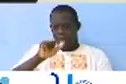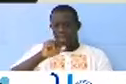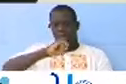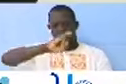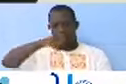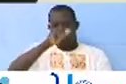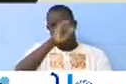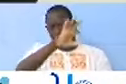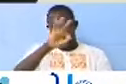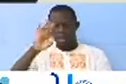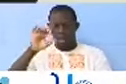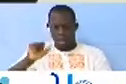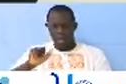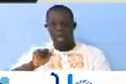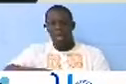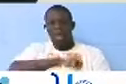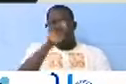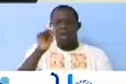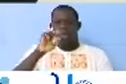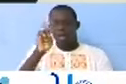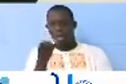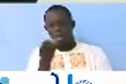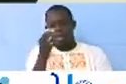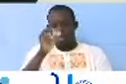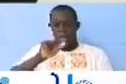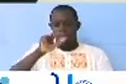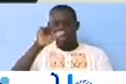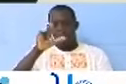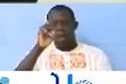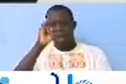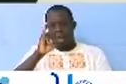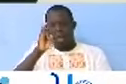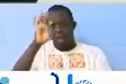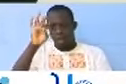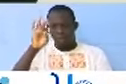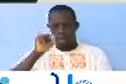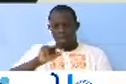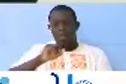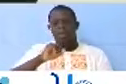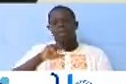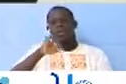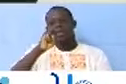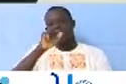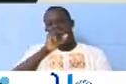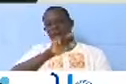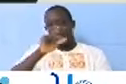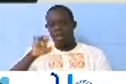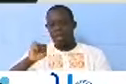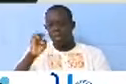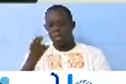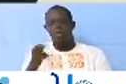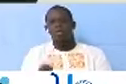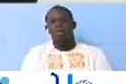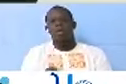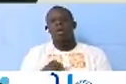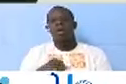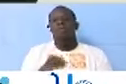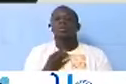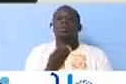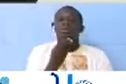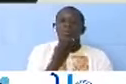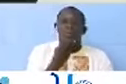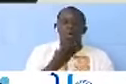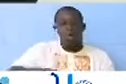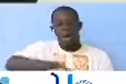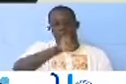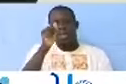of the Doi Party. Sidi Ajata aning Khalifa Sala many alonko ibota party of the Kafme Doi. Yes. Useinu Dabo and Kemeseng